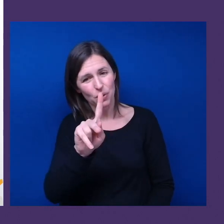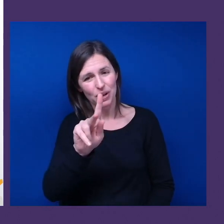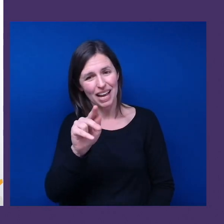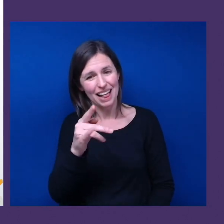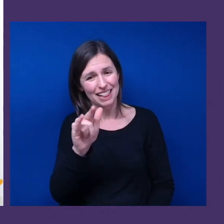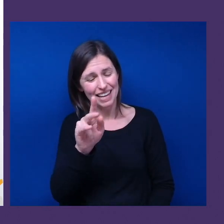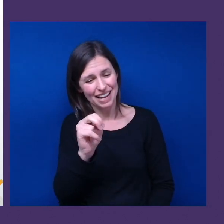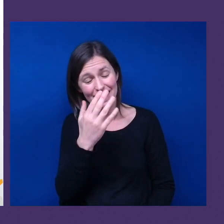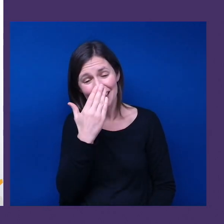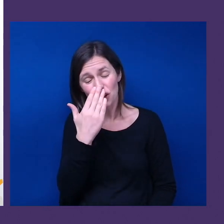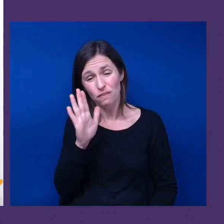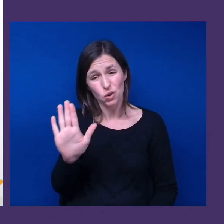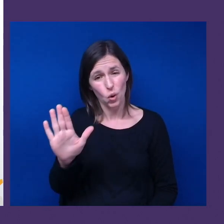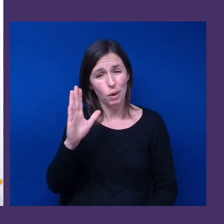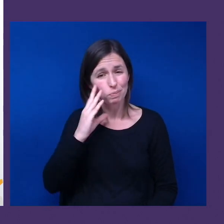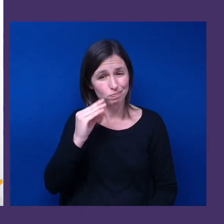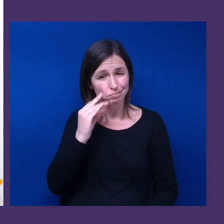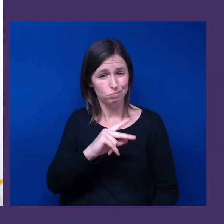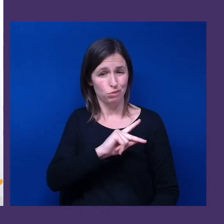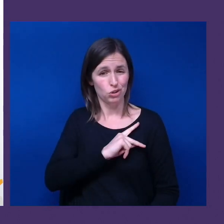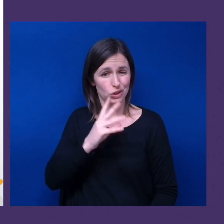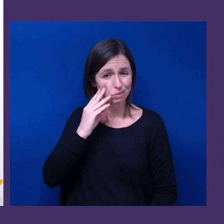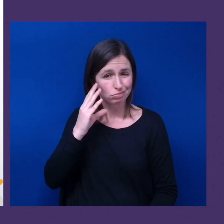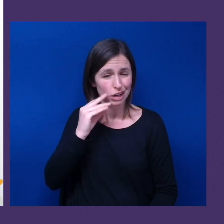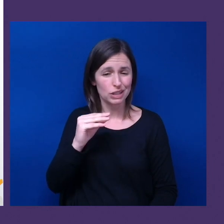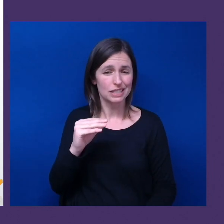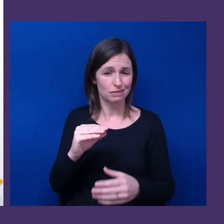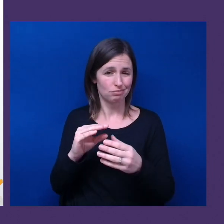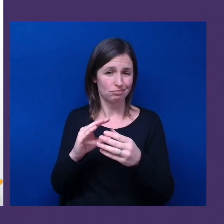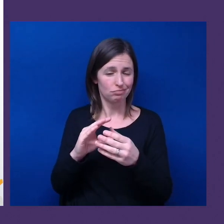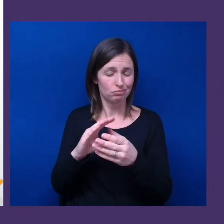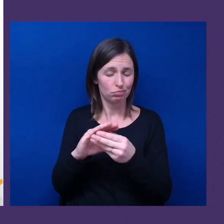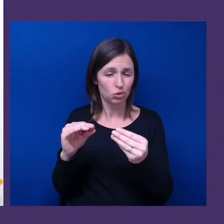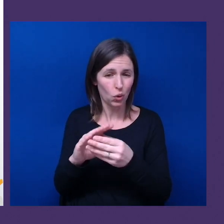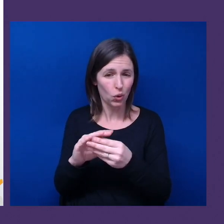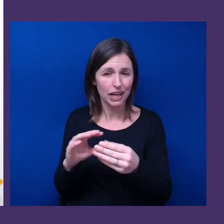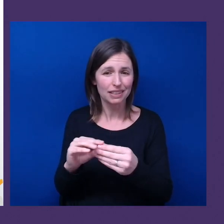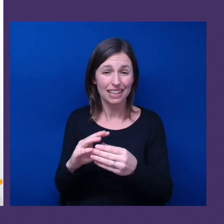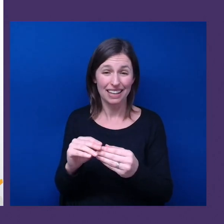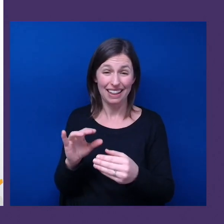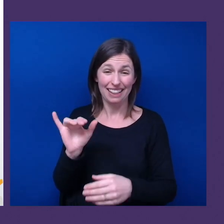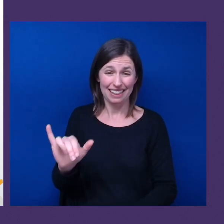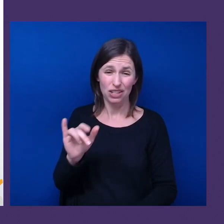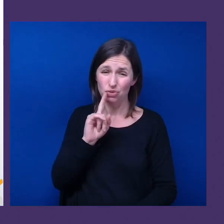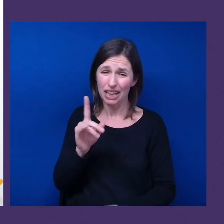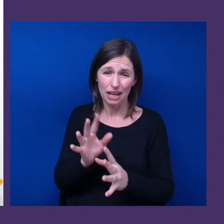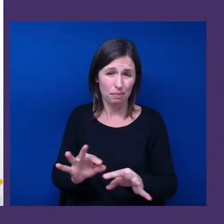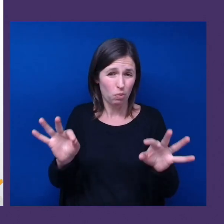That really is important to us and is the reason why we do this project. Thank you.